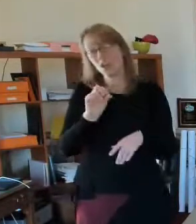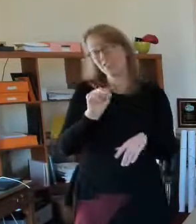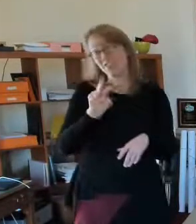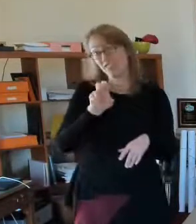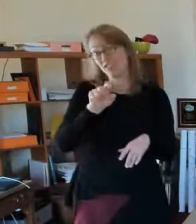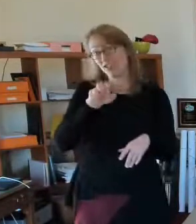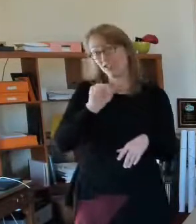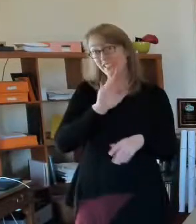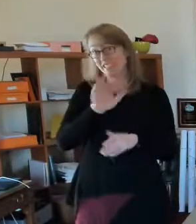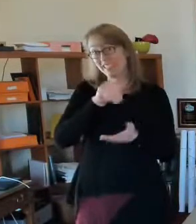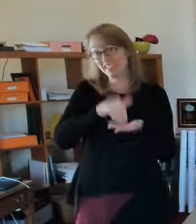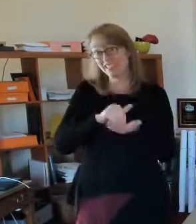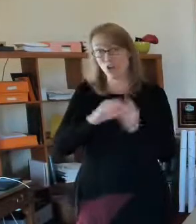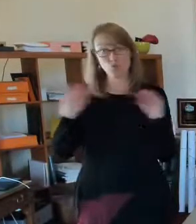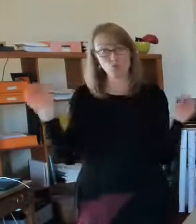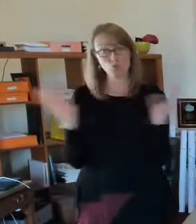months.